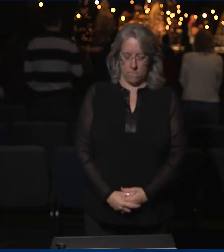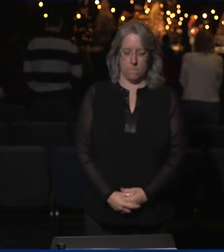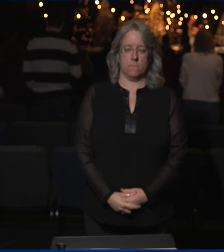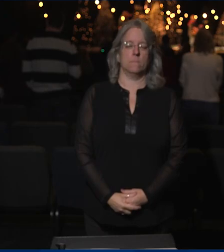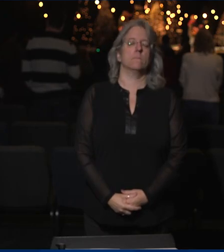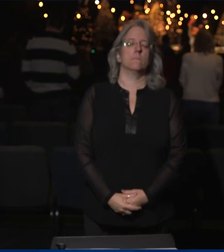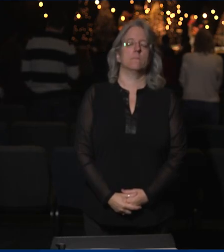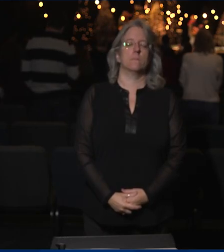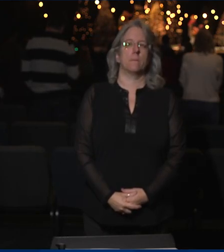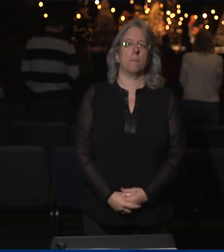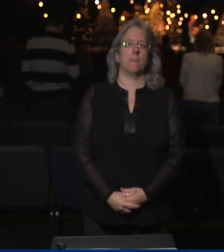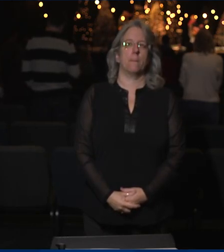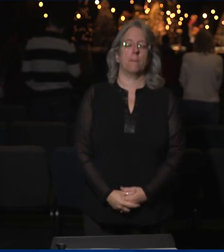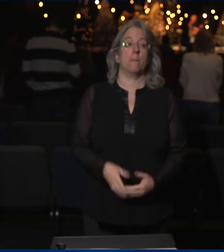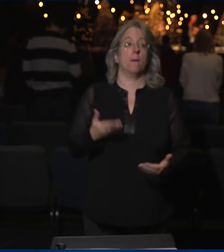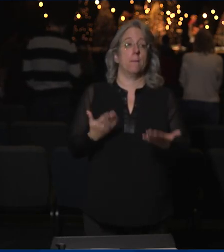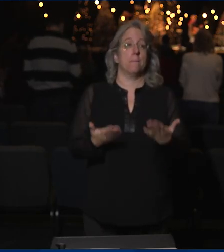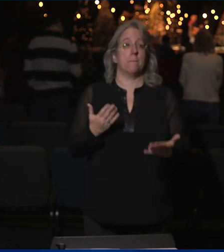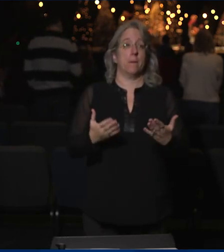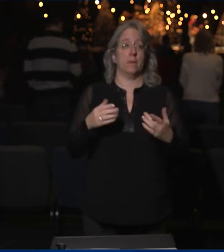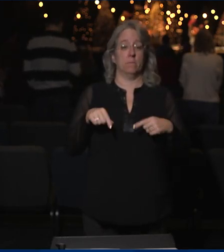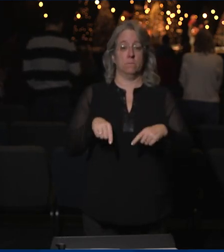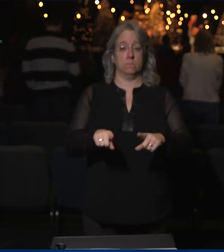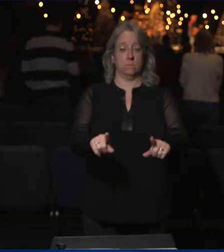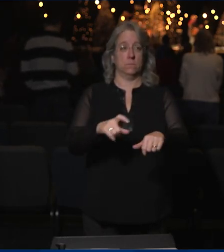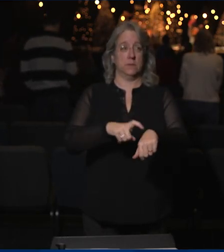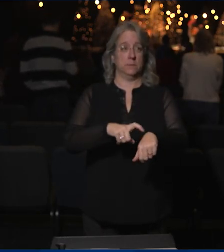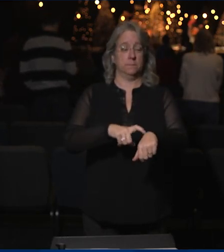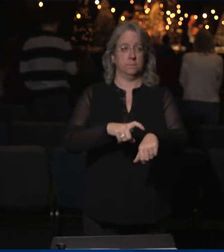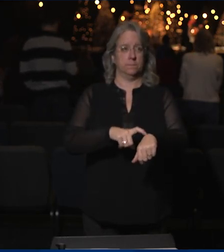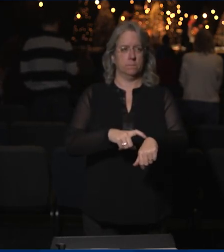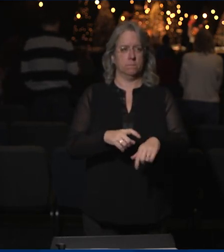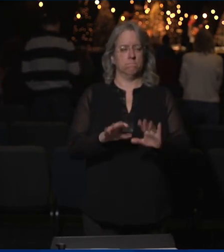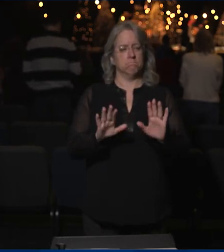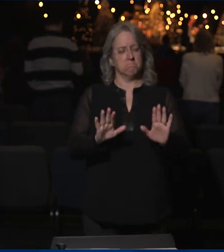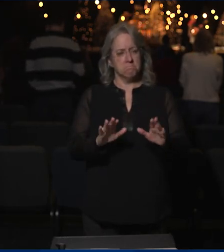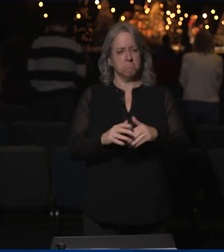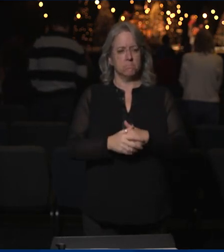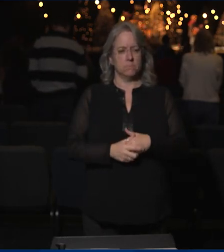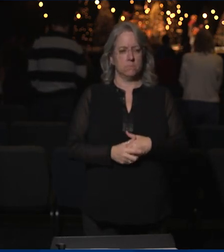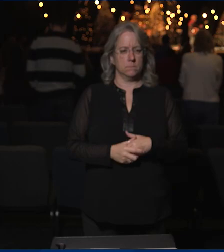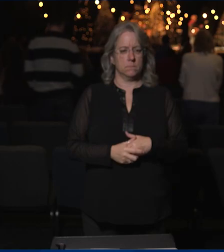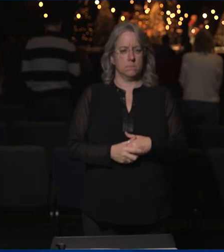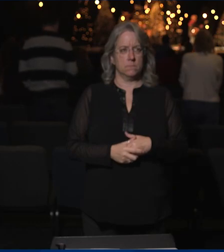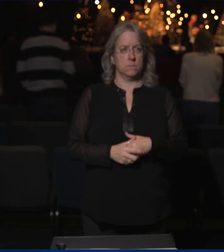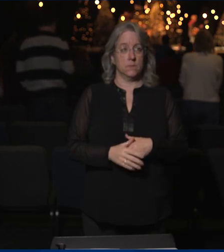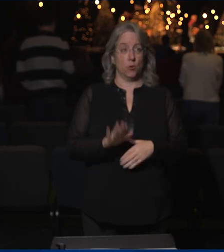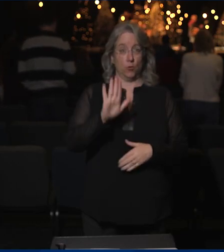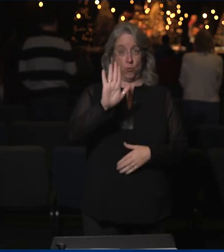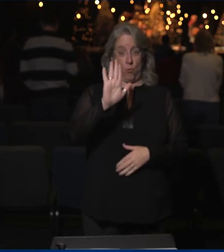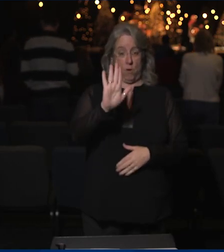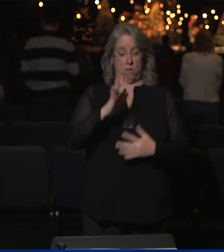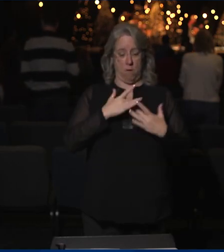And maybe as we wait, just take a second in your own heart to say thank you.